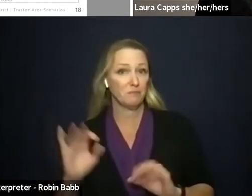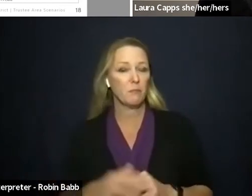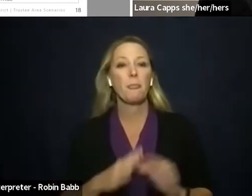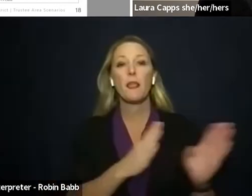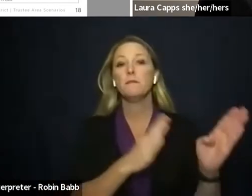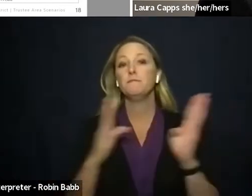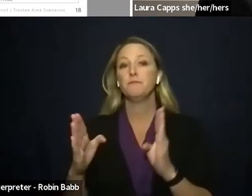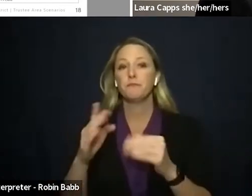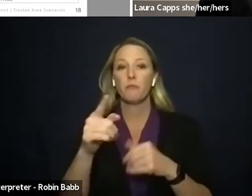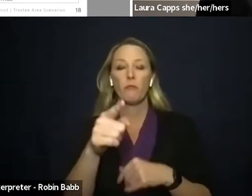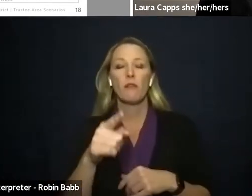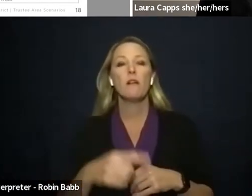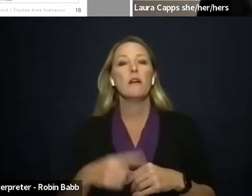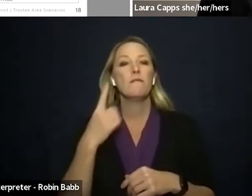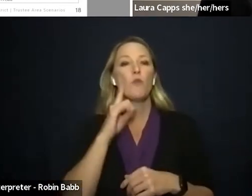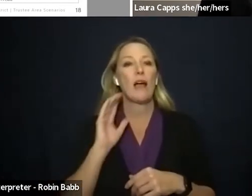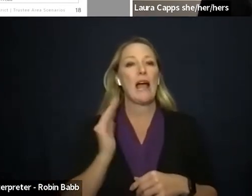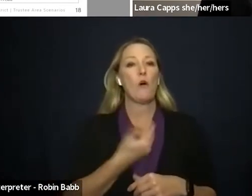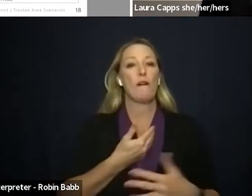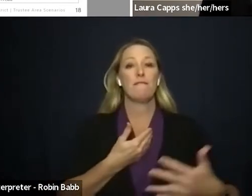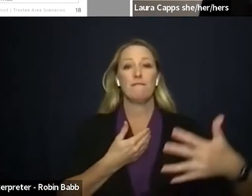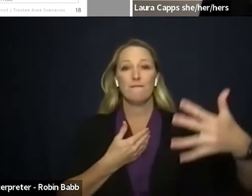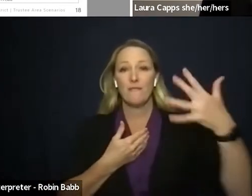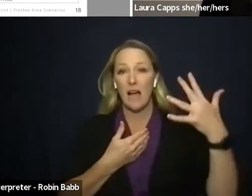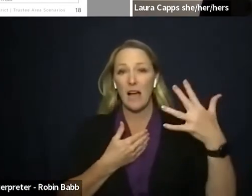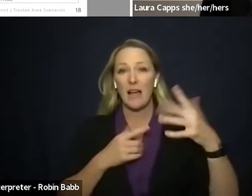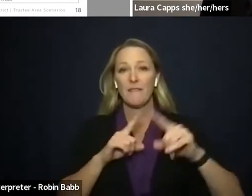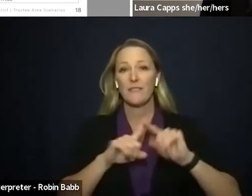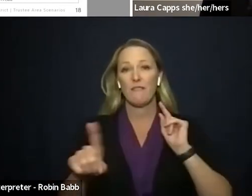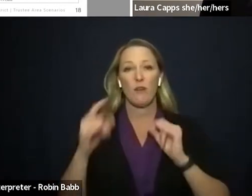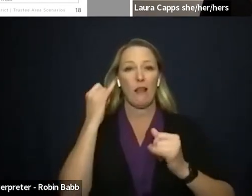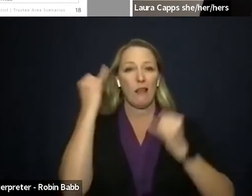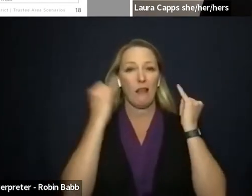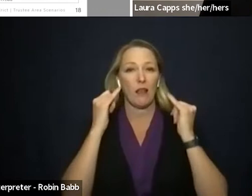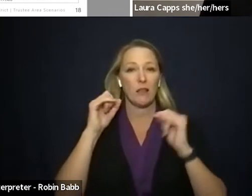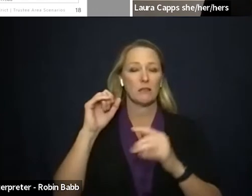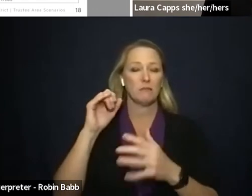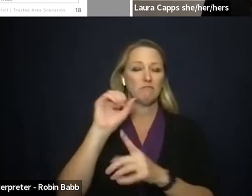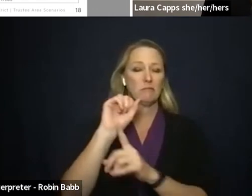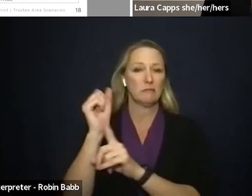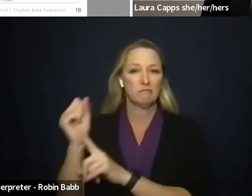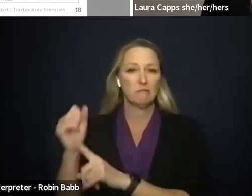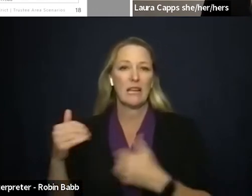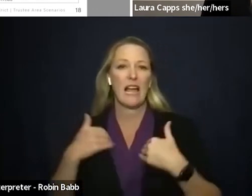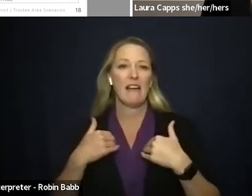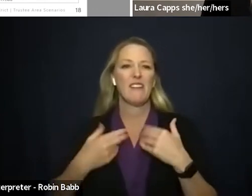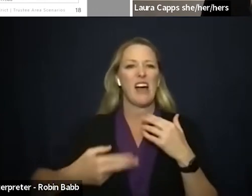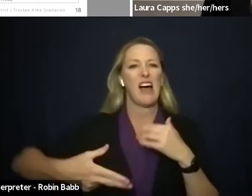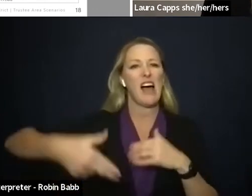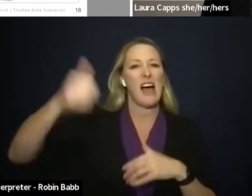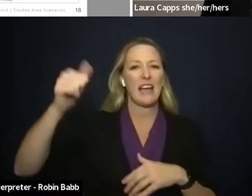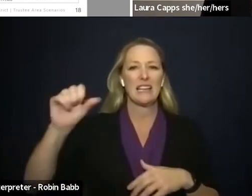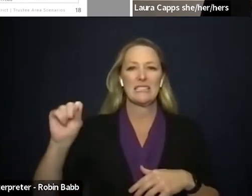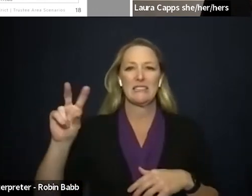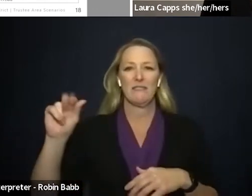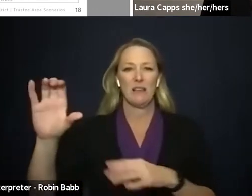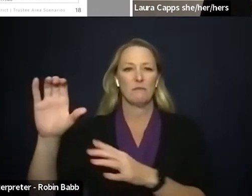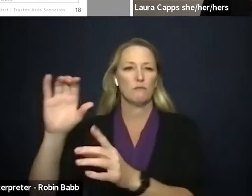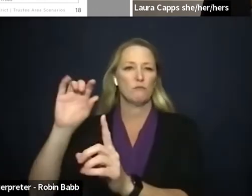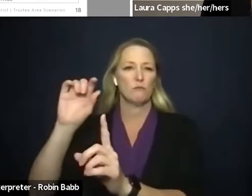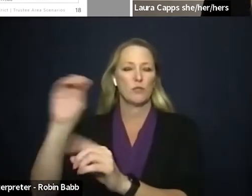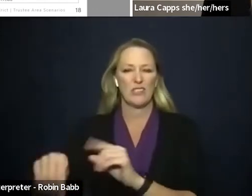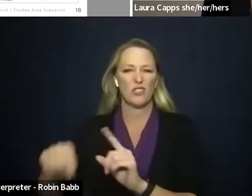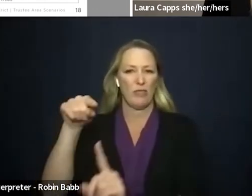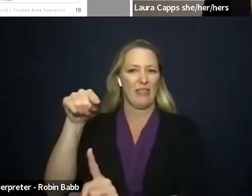and for our five scenarios we also had the highest see that percentage in trustee area number two under this